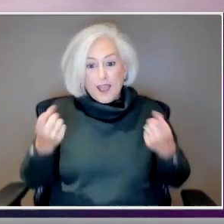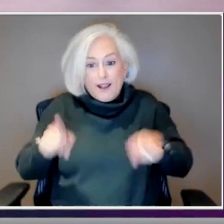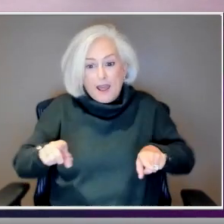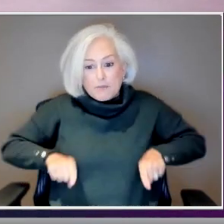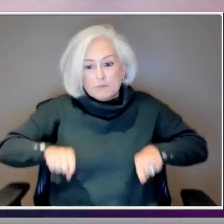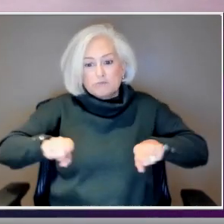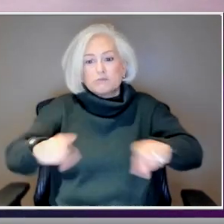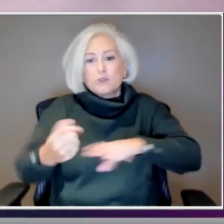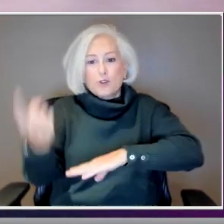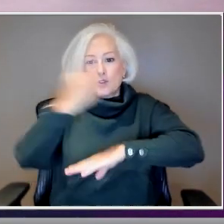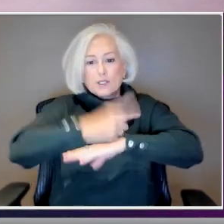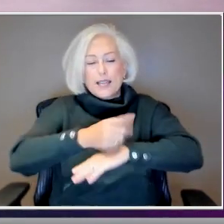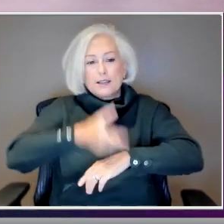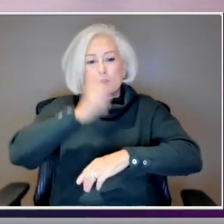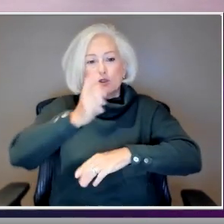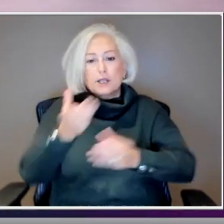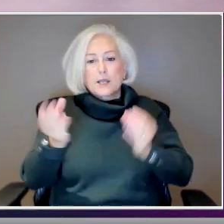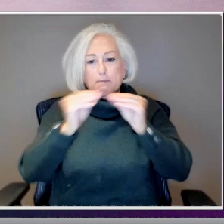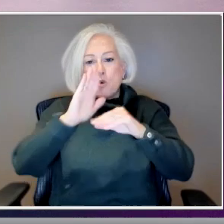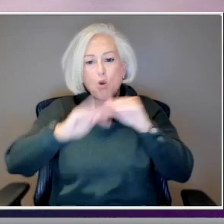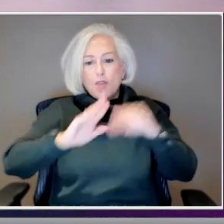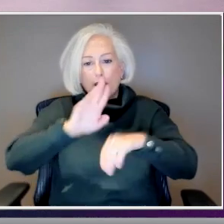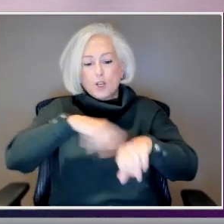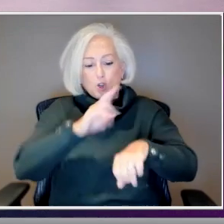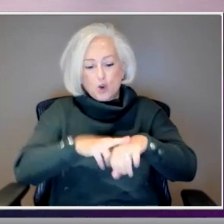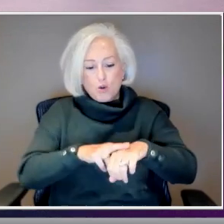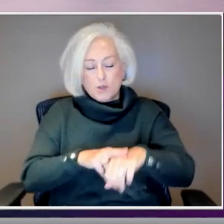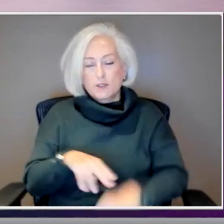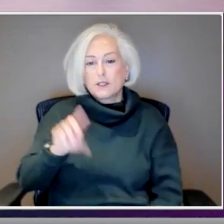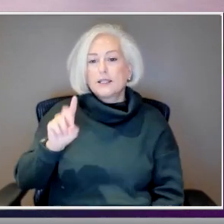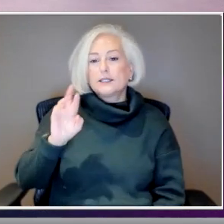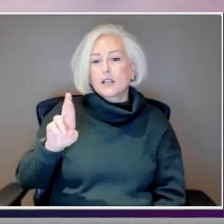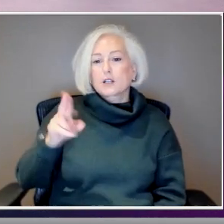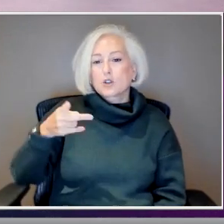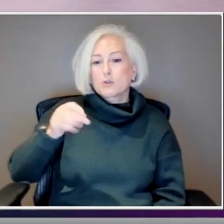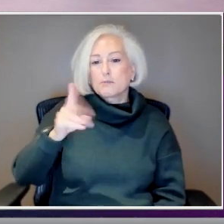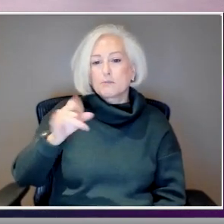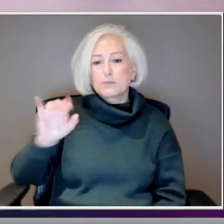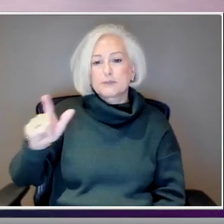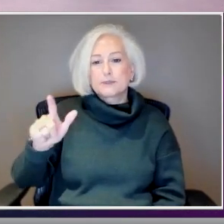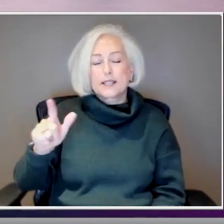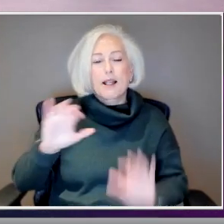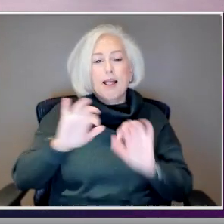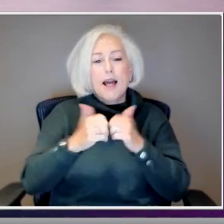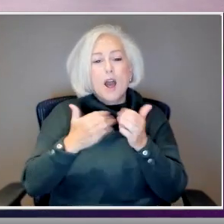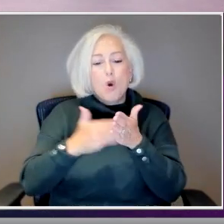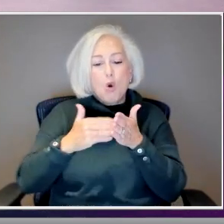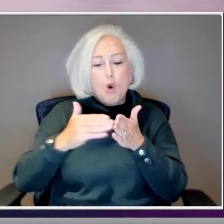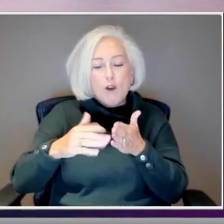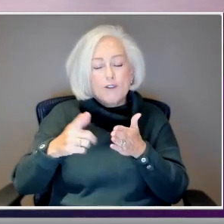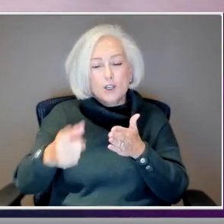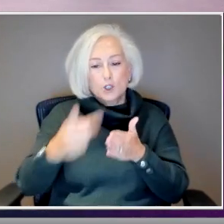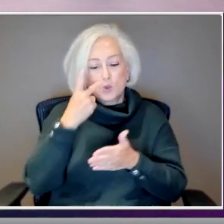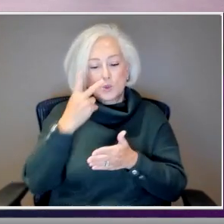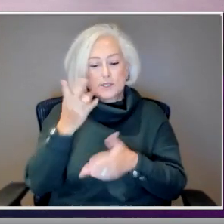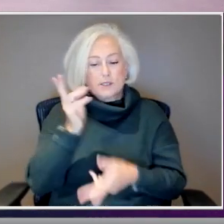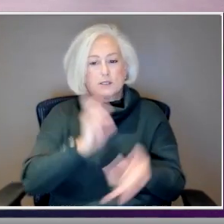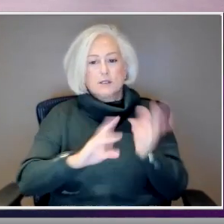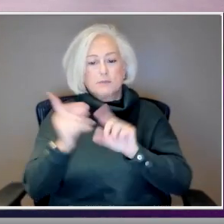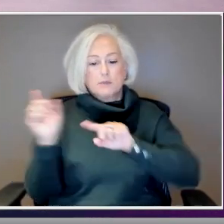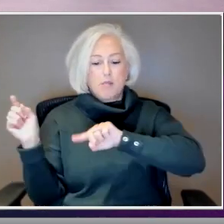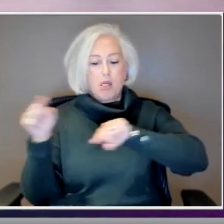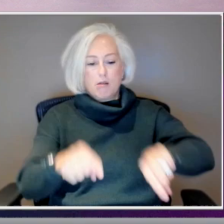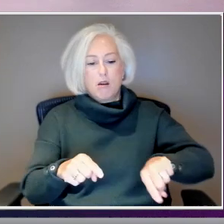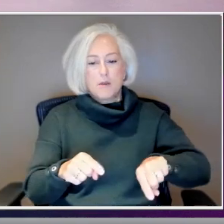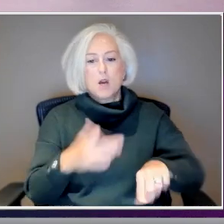than normal. Absolutely. And Dr. Pimentel, how often do you see people come in having had some sort of heart event